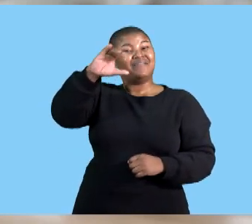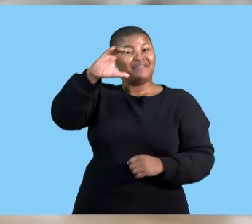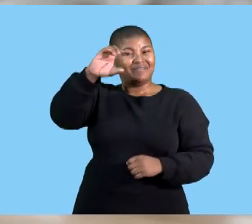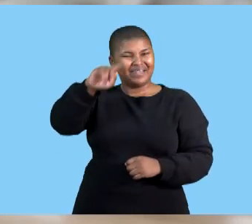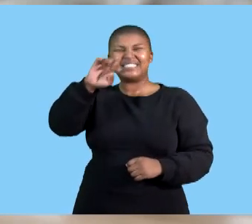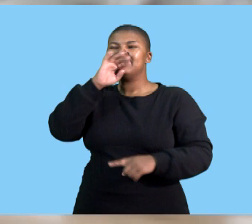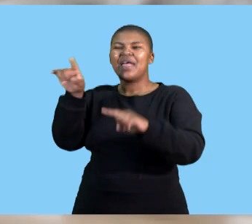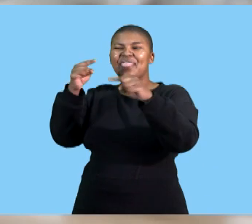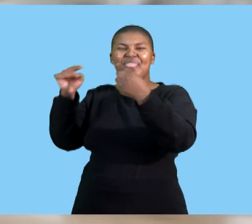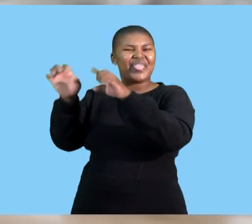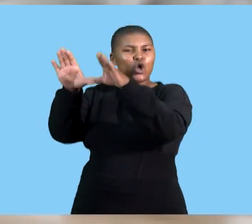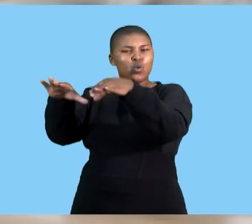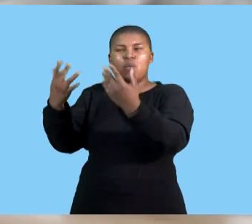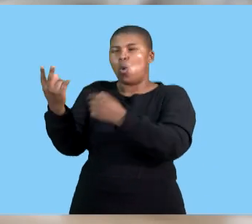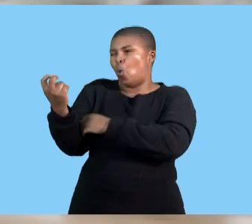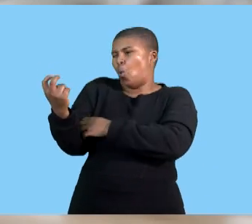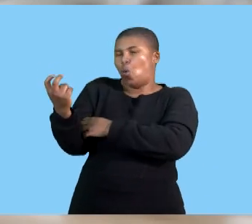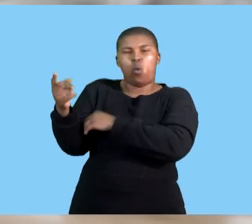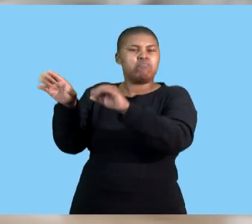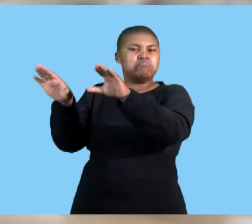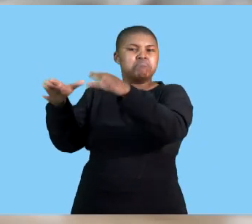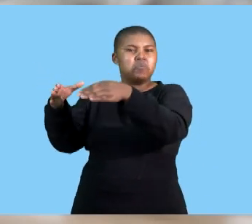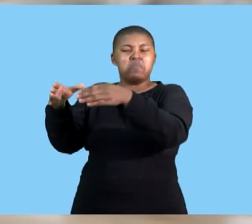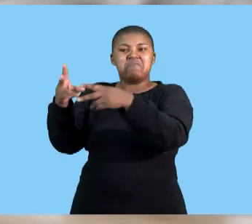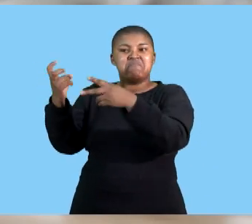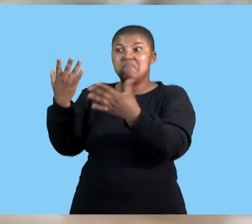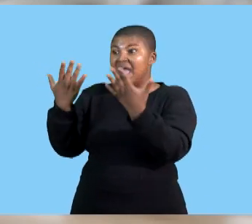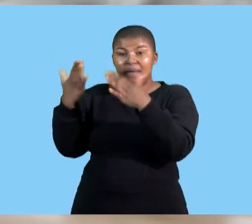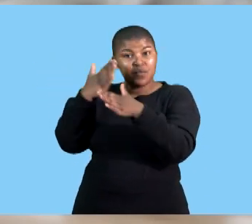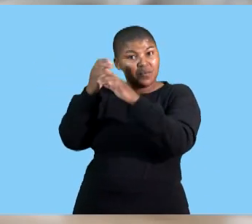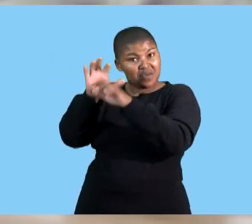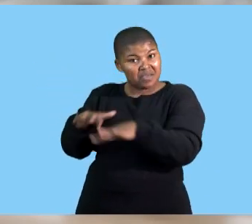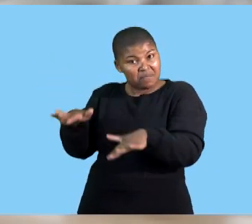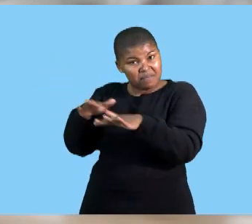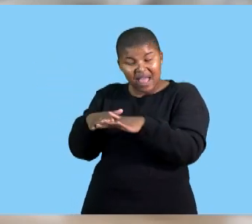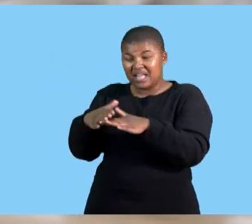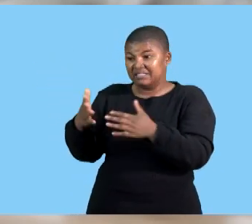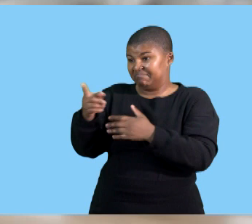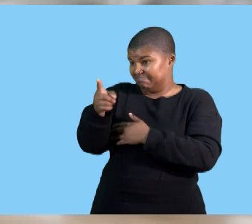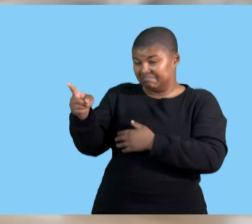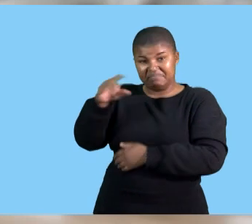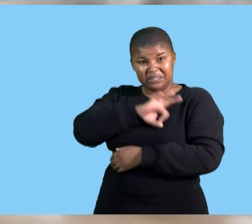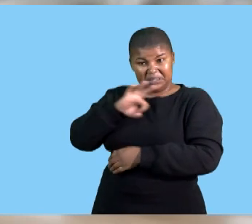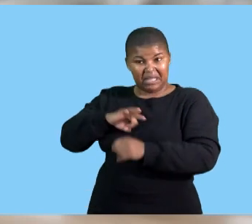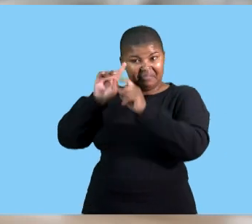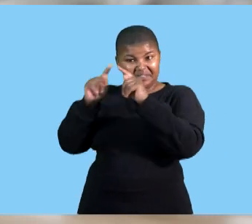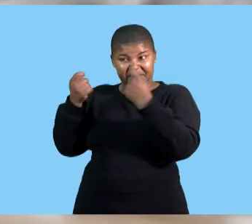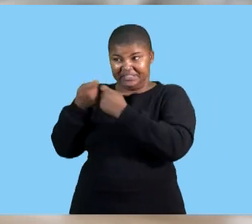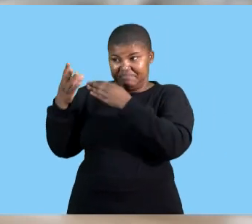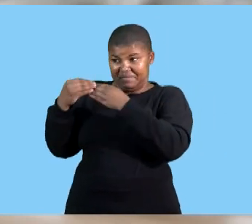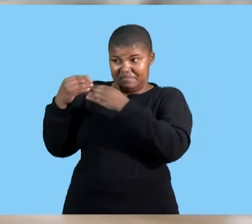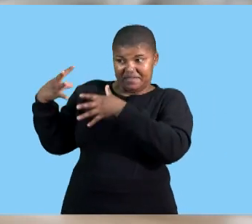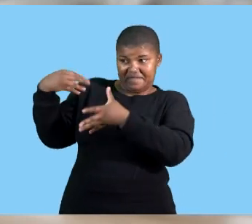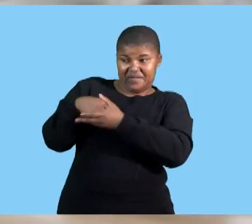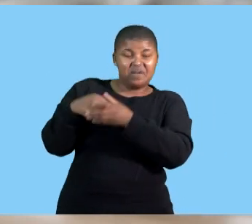people. So it might happen in the workplace that your employees that you are working with are not really team members. So